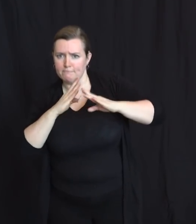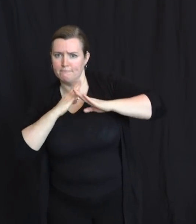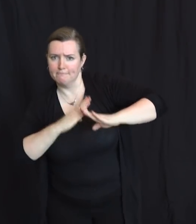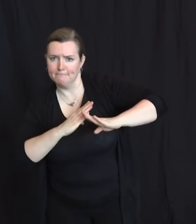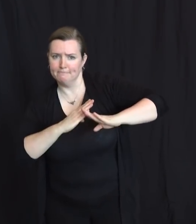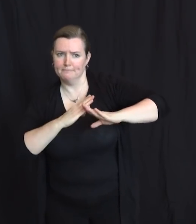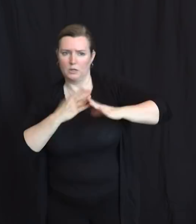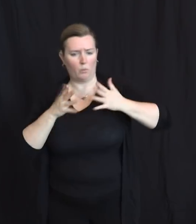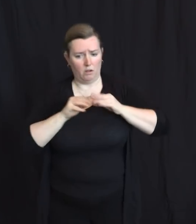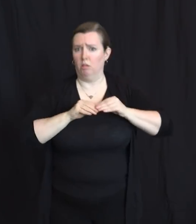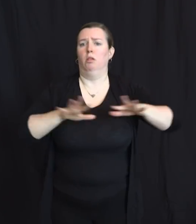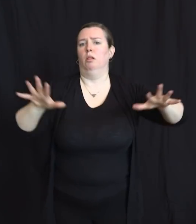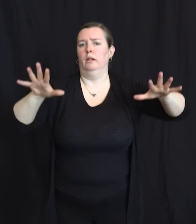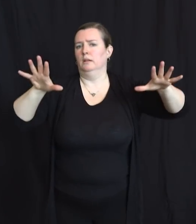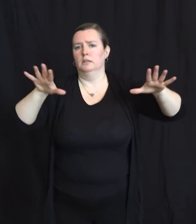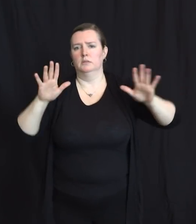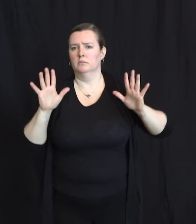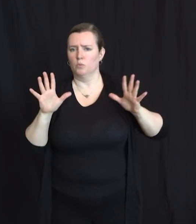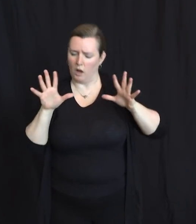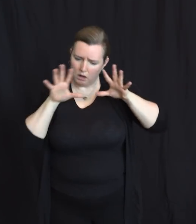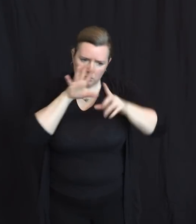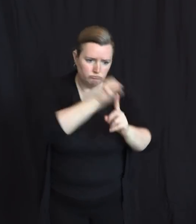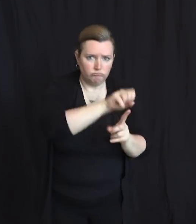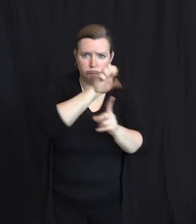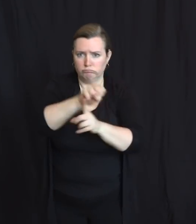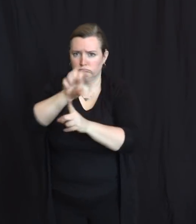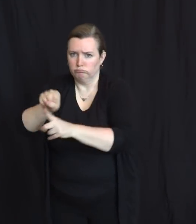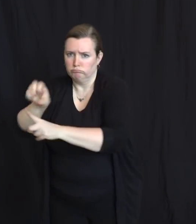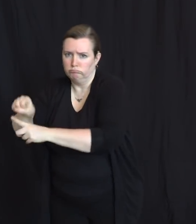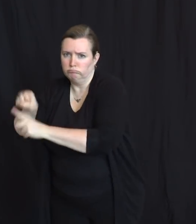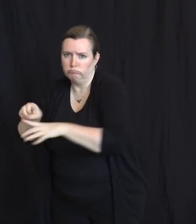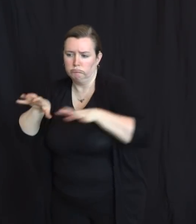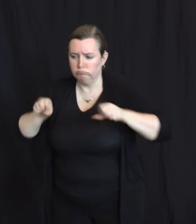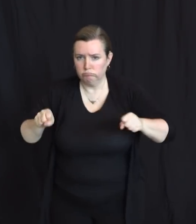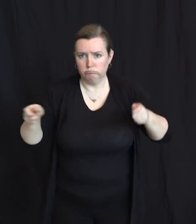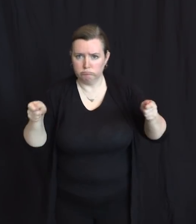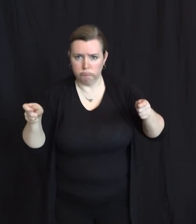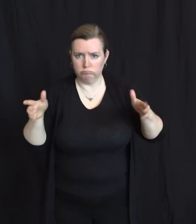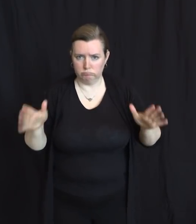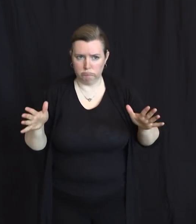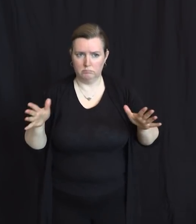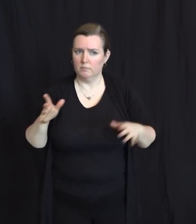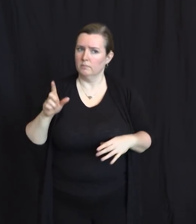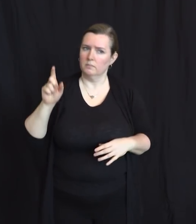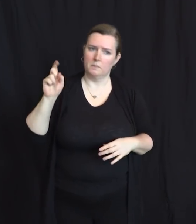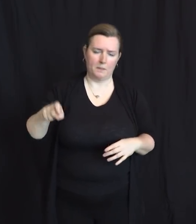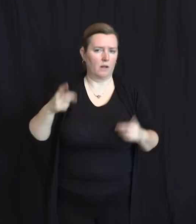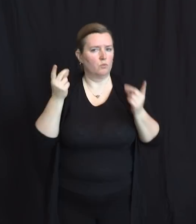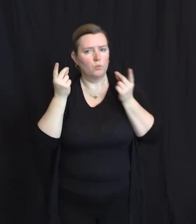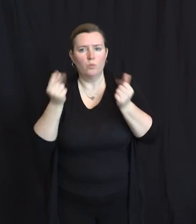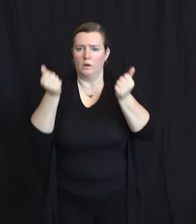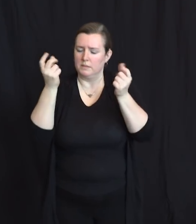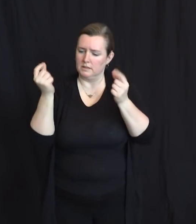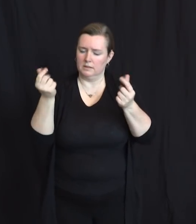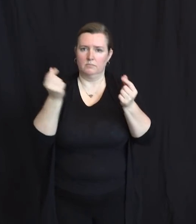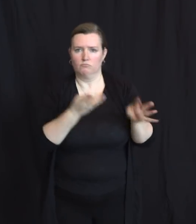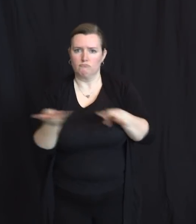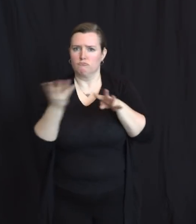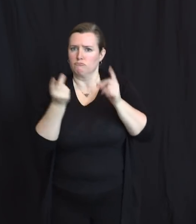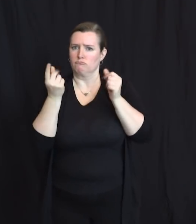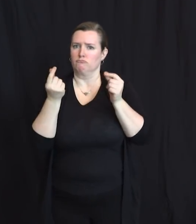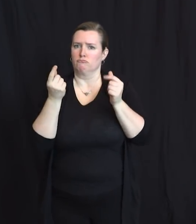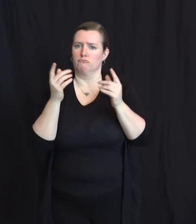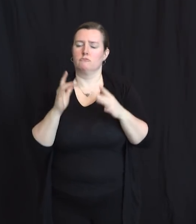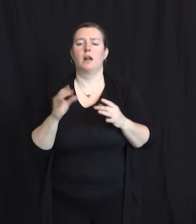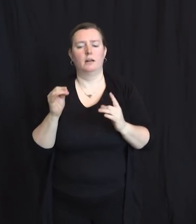Remember again, sufficient, scaled, and rapid return testing, contact tracing, and then a plan